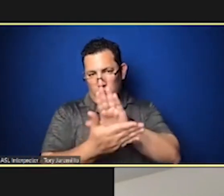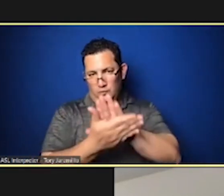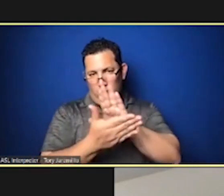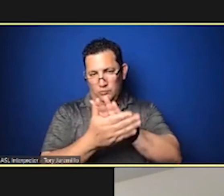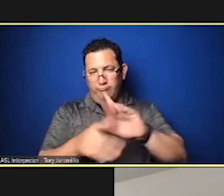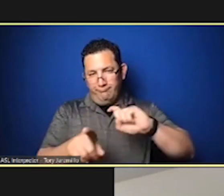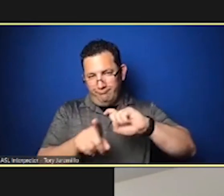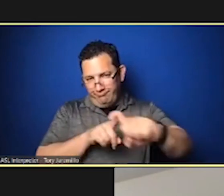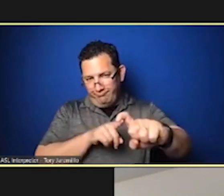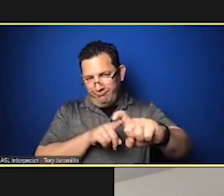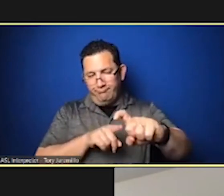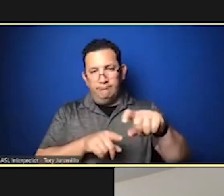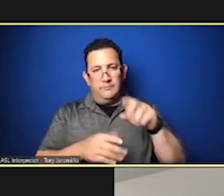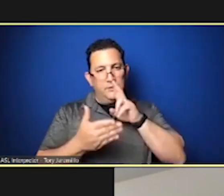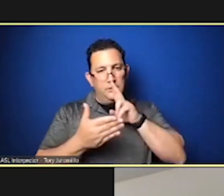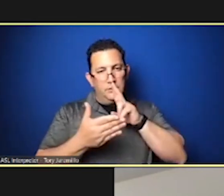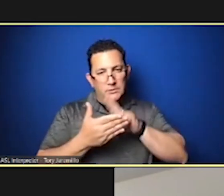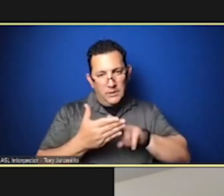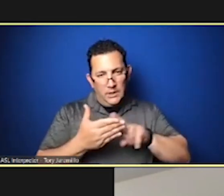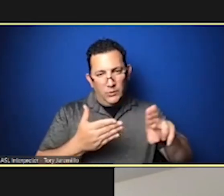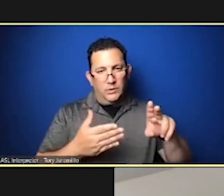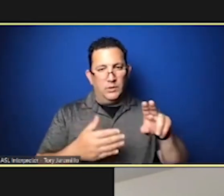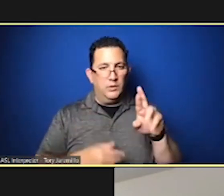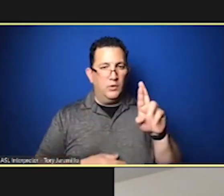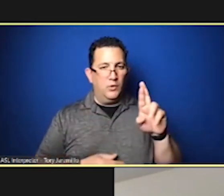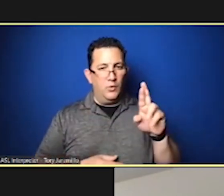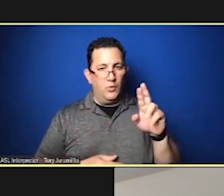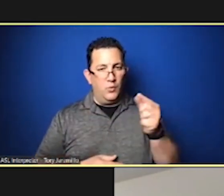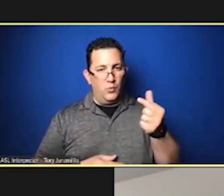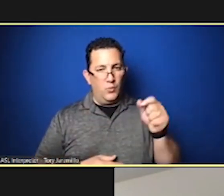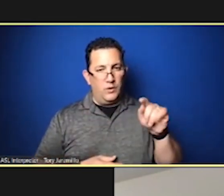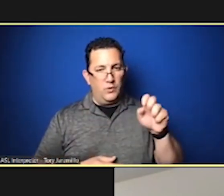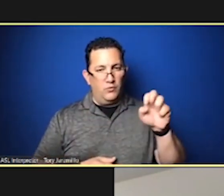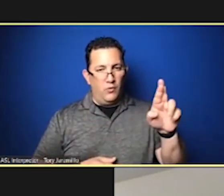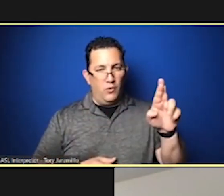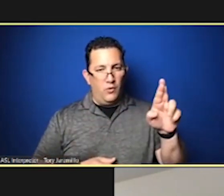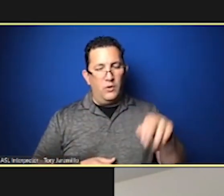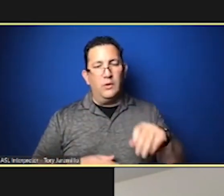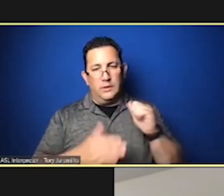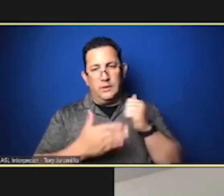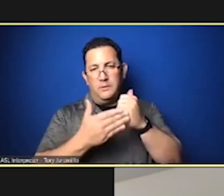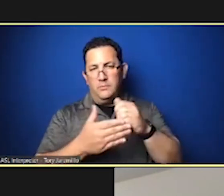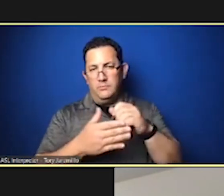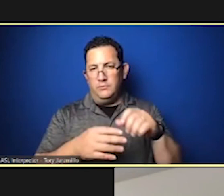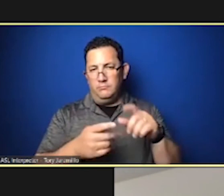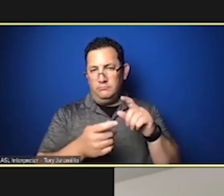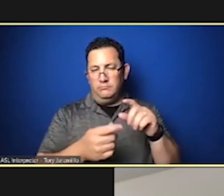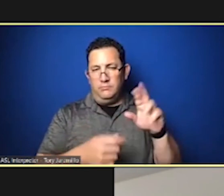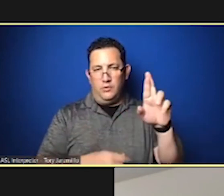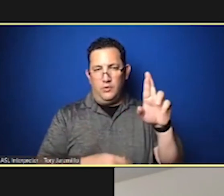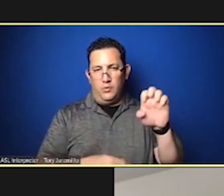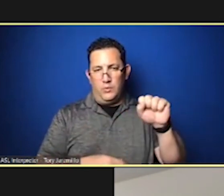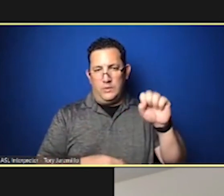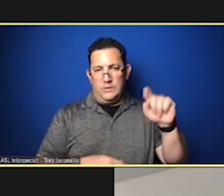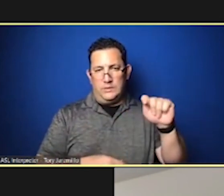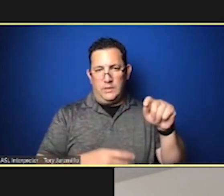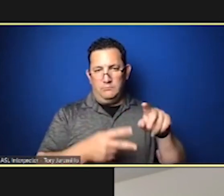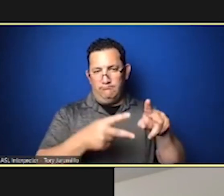calling the school secretary or registrar so that they can help you reset those two